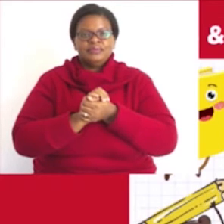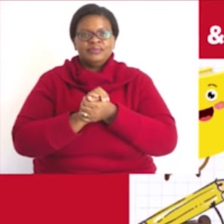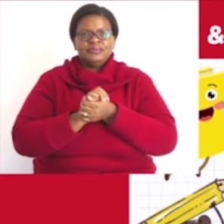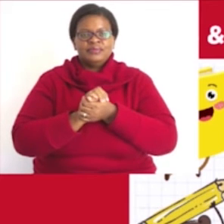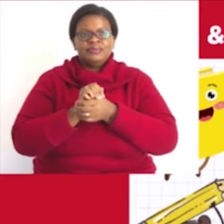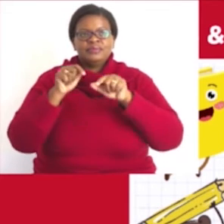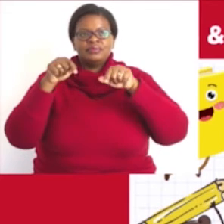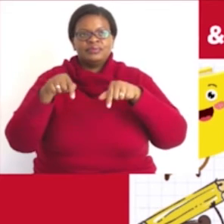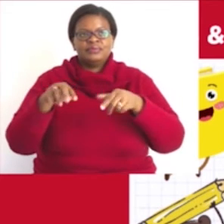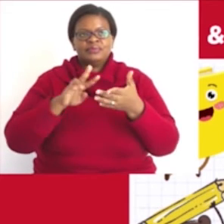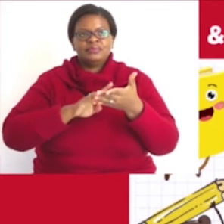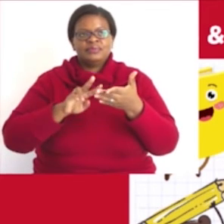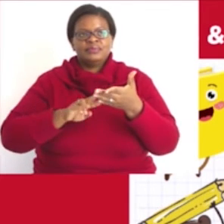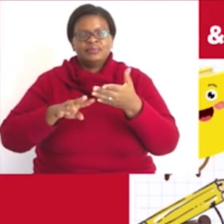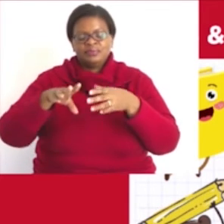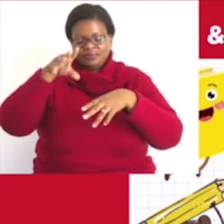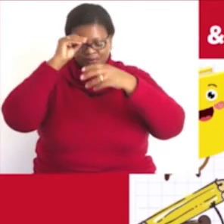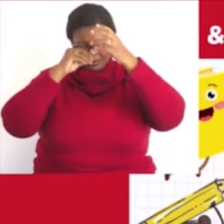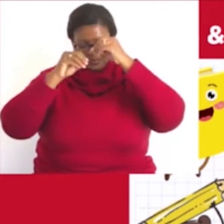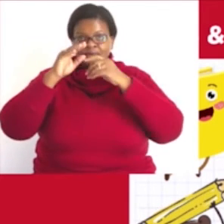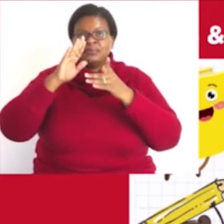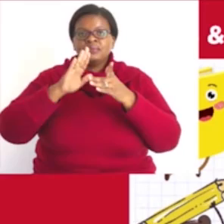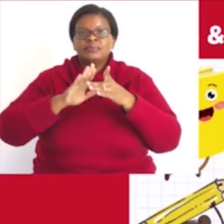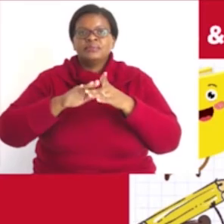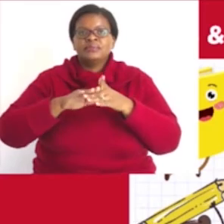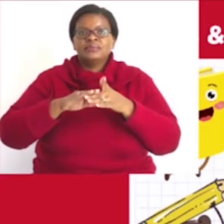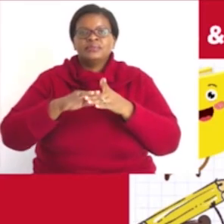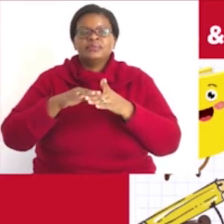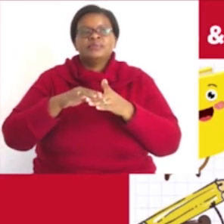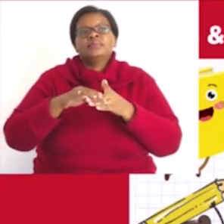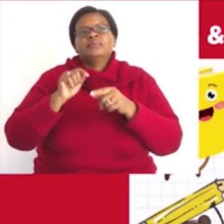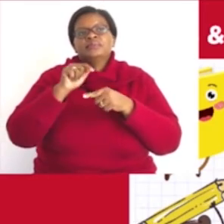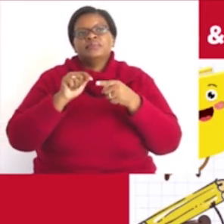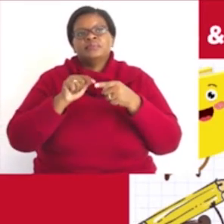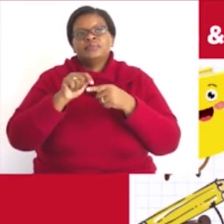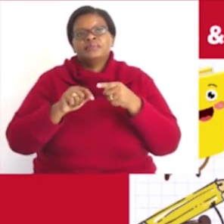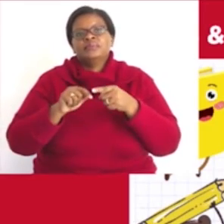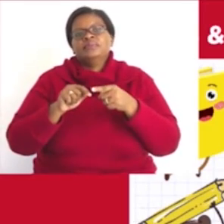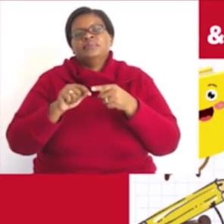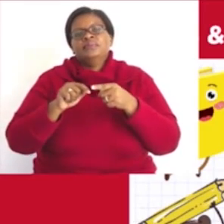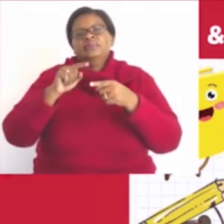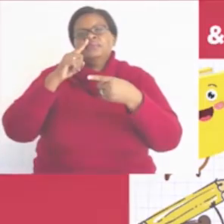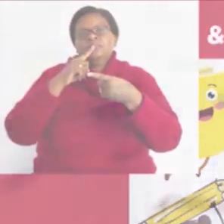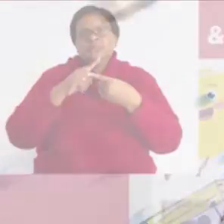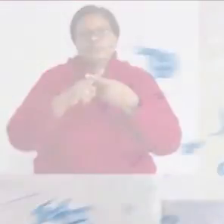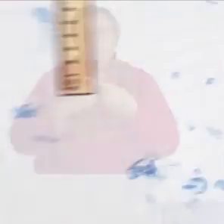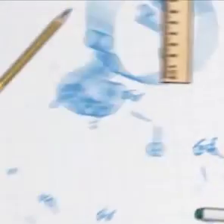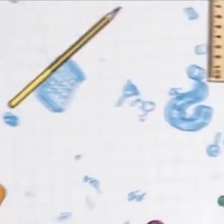Hands on math. Our topic for today is multiplication and division number relationship.